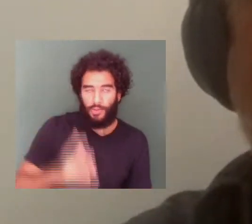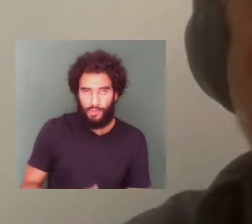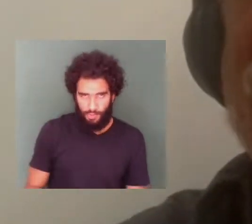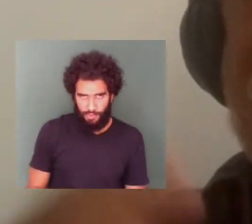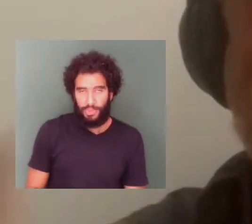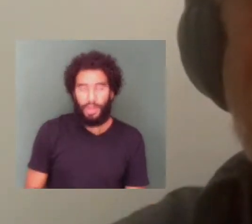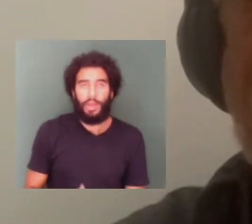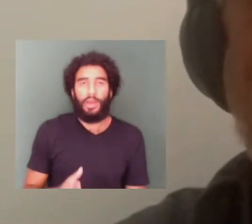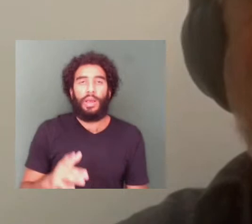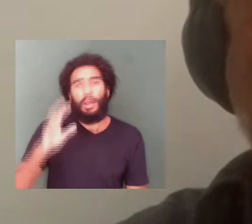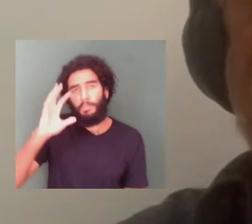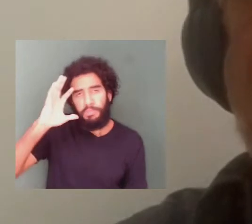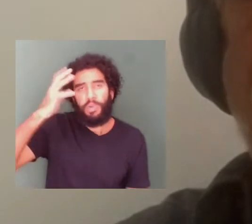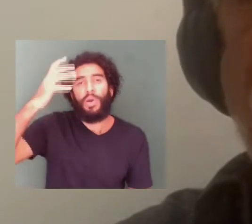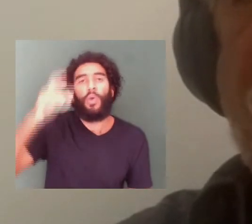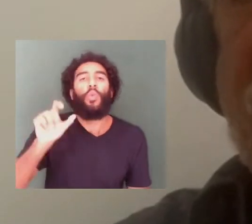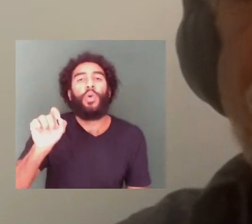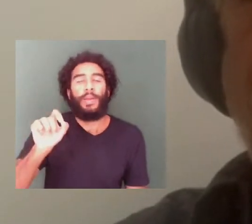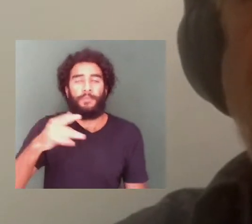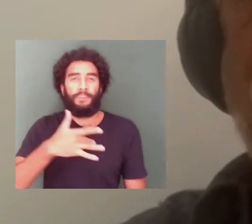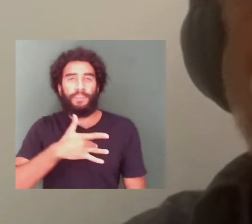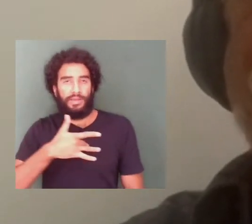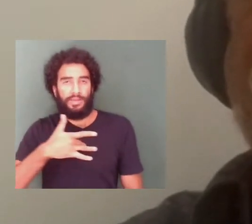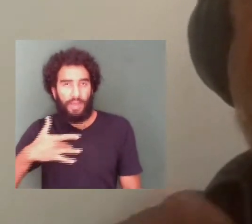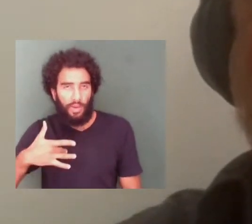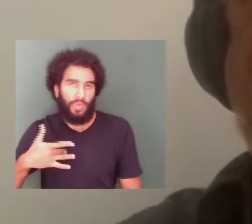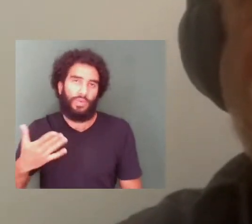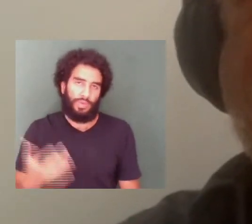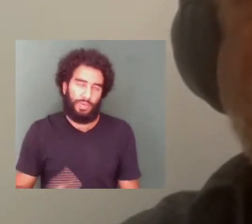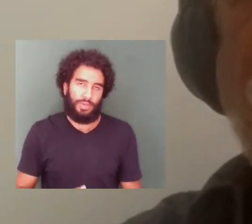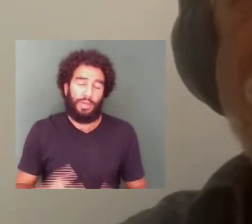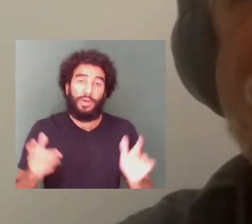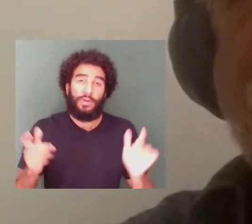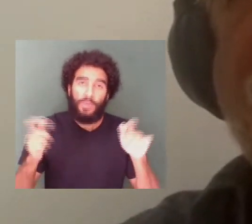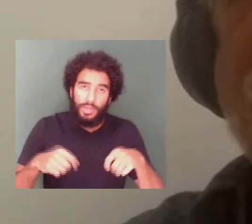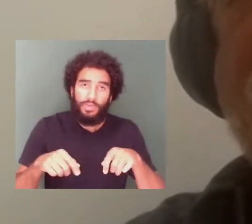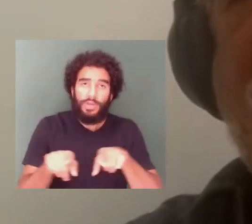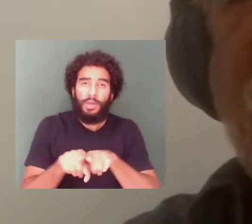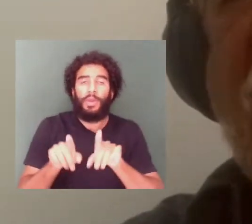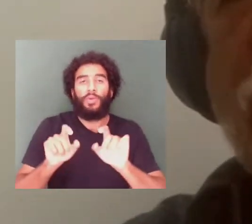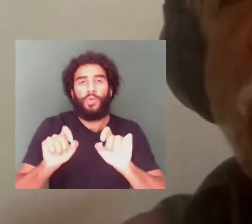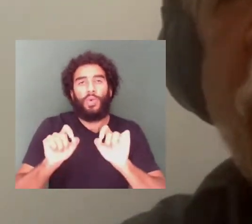bring solutions, health solutions, so that we can